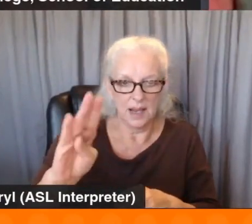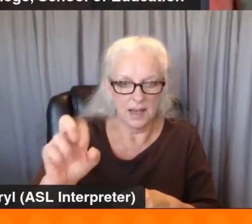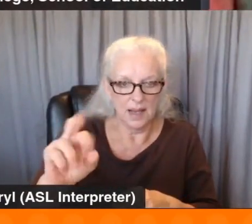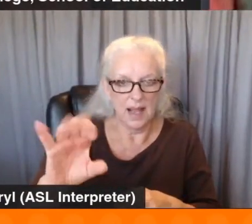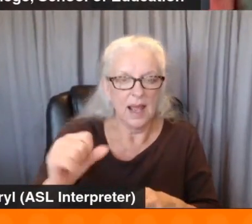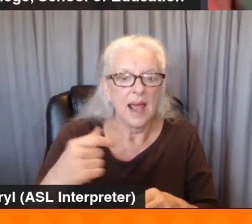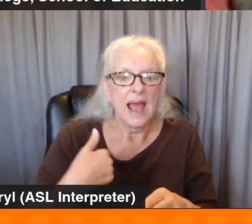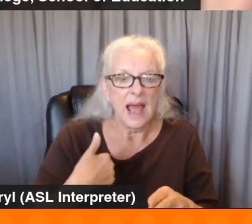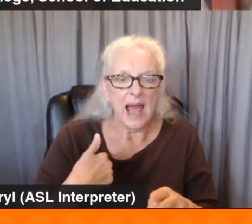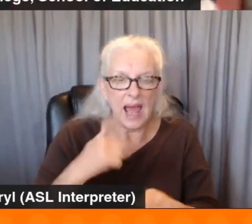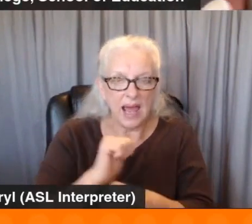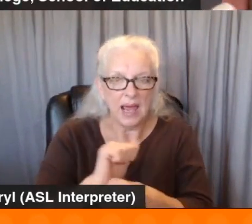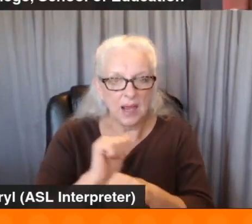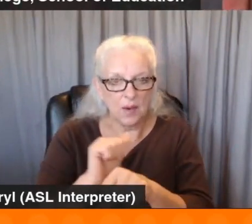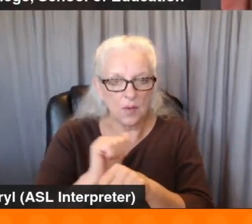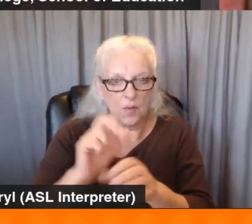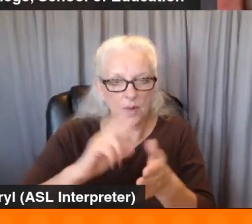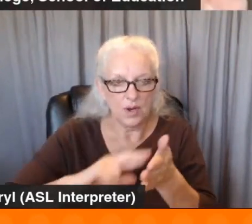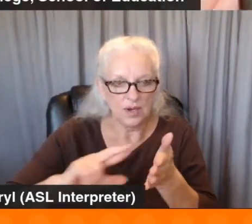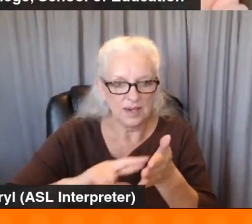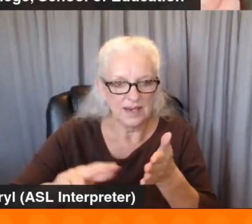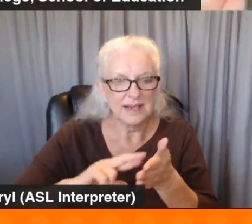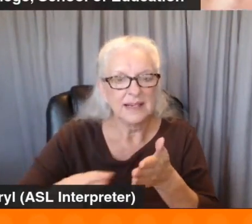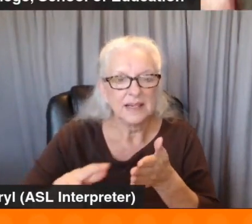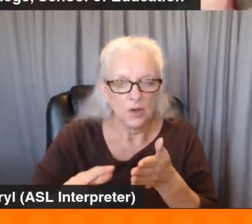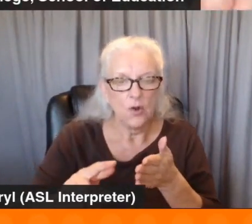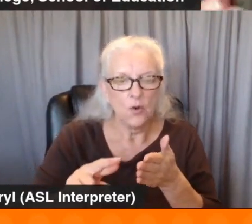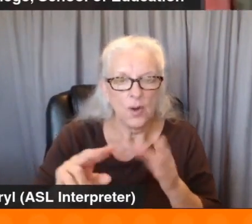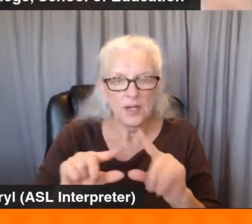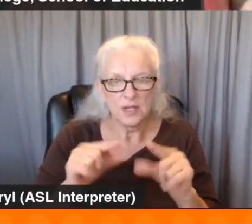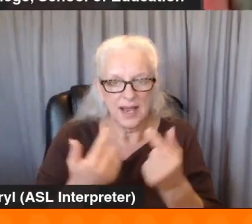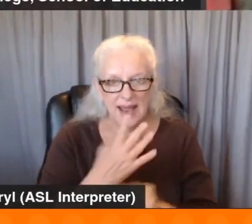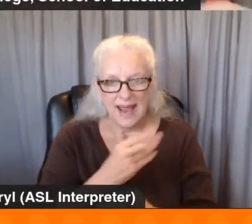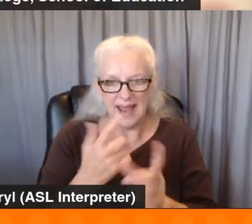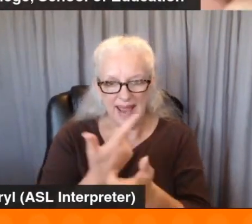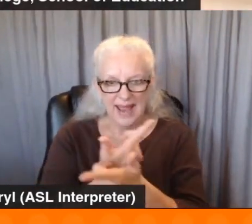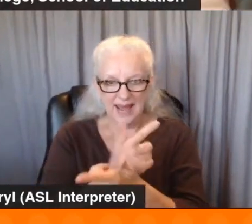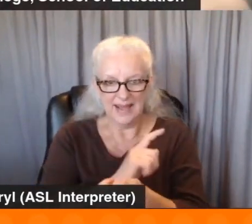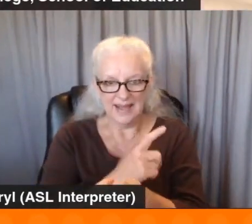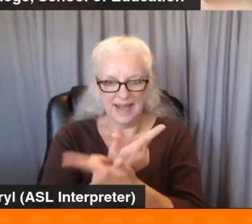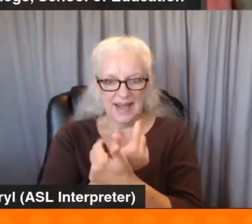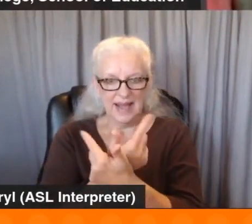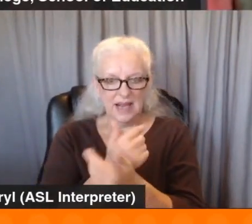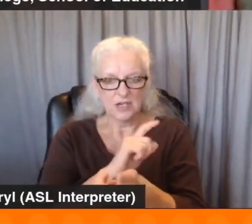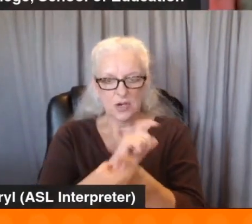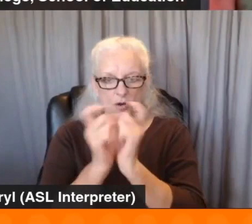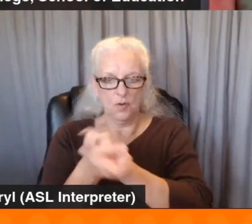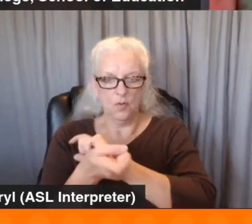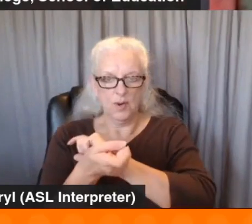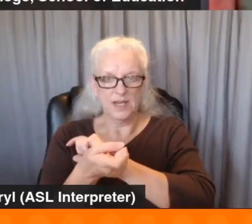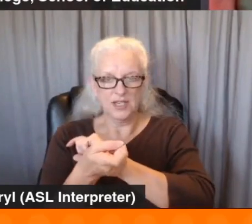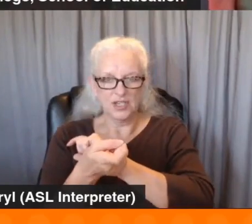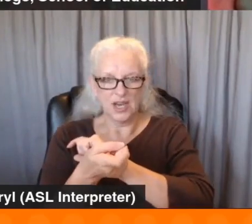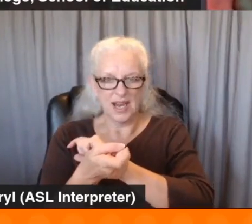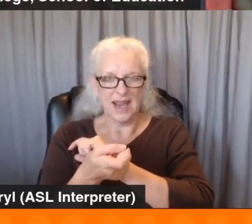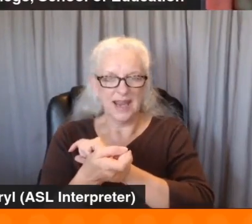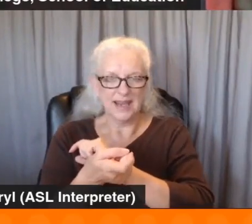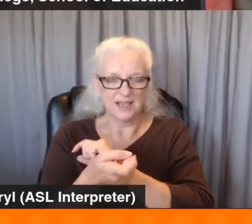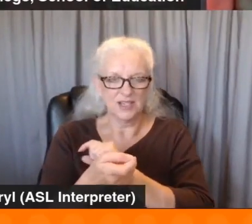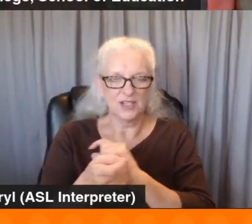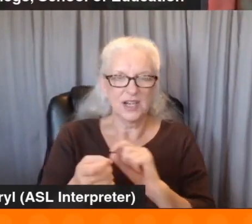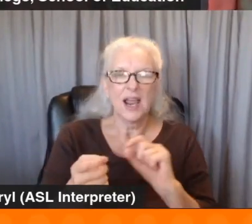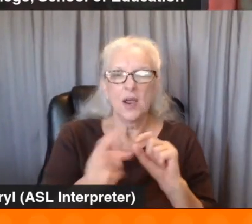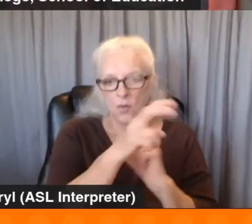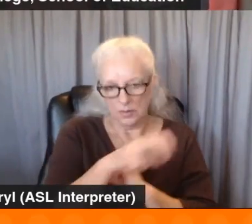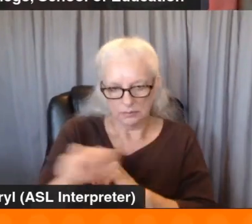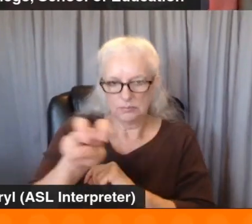Group. We used to be at Tufts University, and last year we switched just very close, but also in Boston, to Boston